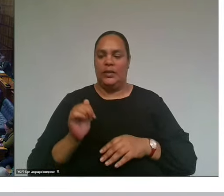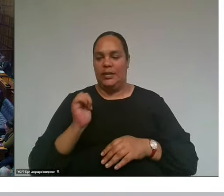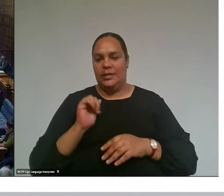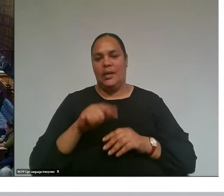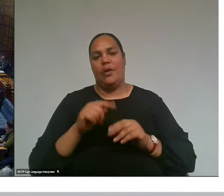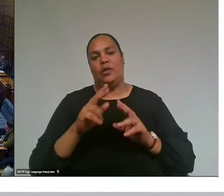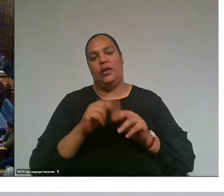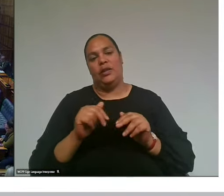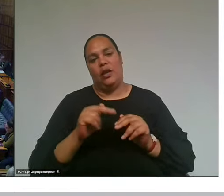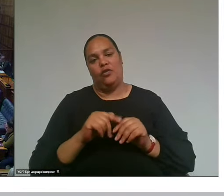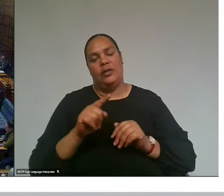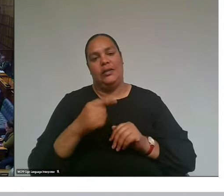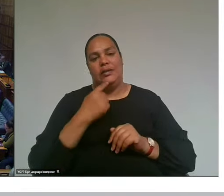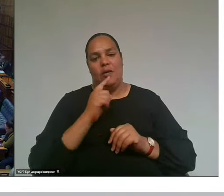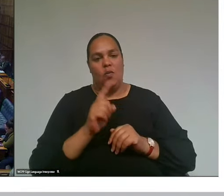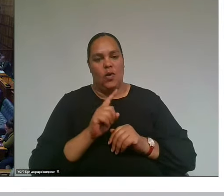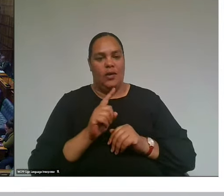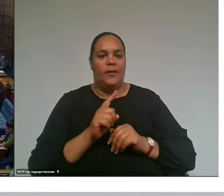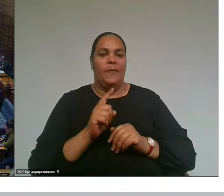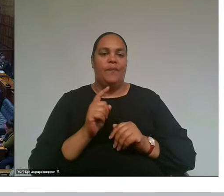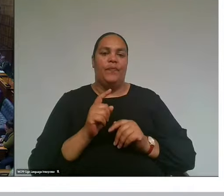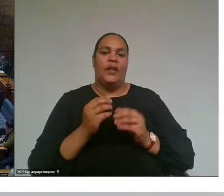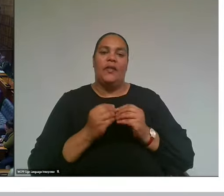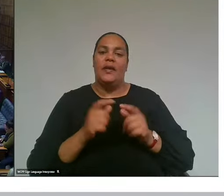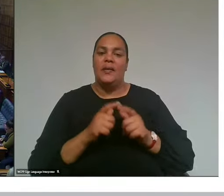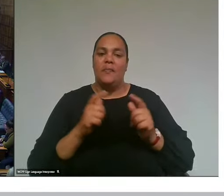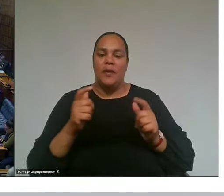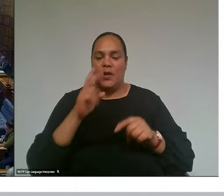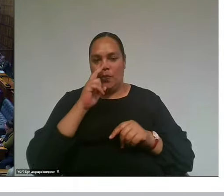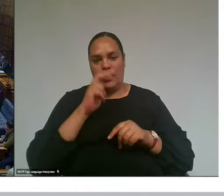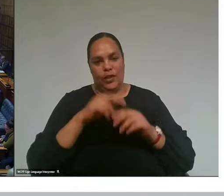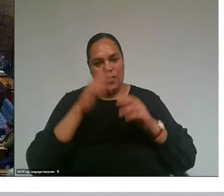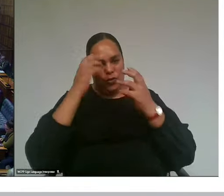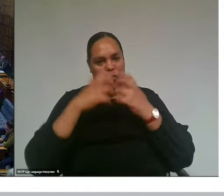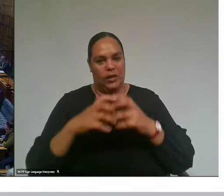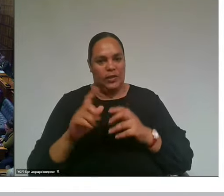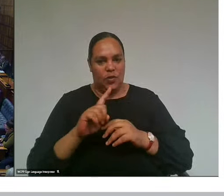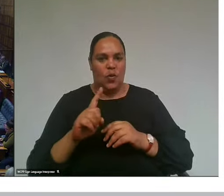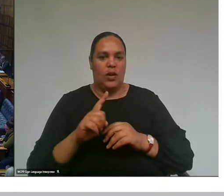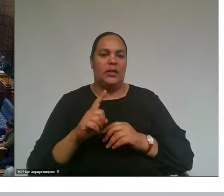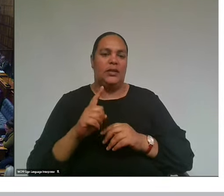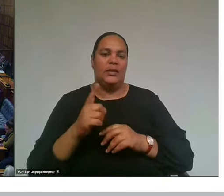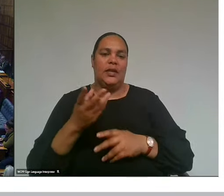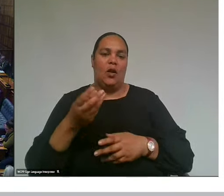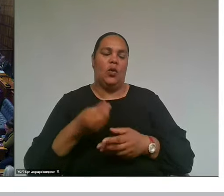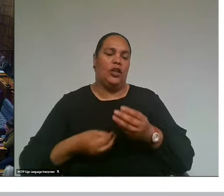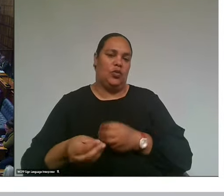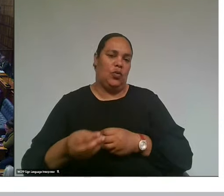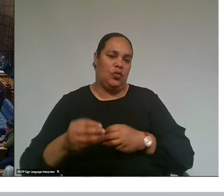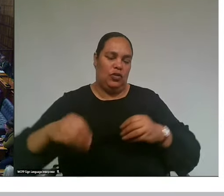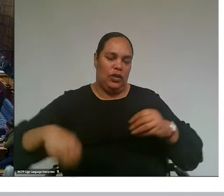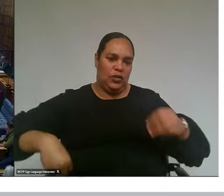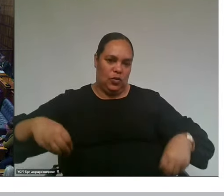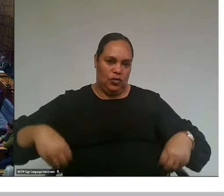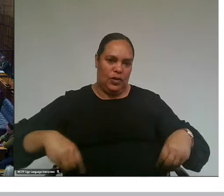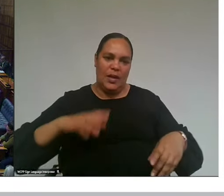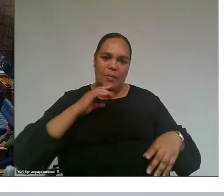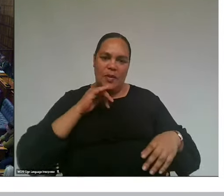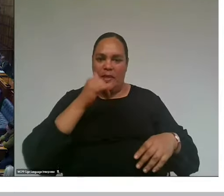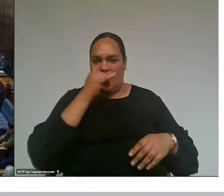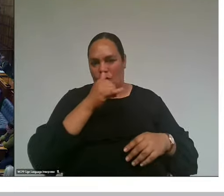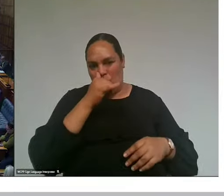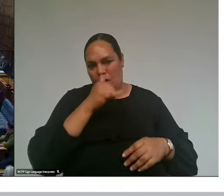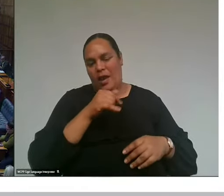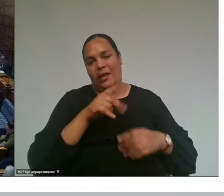township and he says that um the biggest thing that we we need to consider is is extortion and he was saying that extortion and crime and